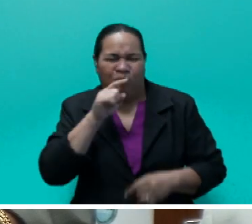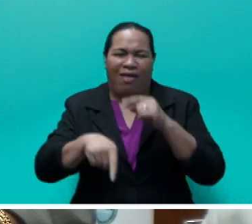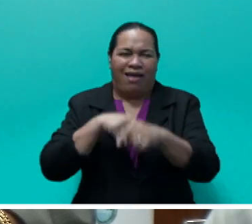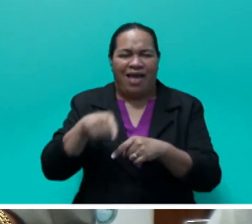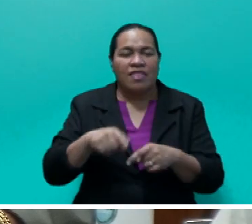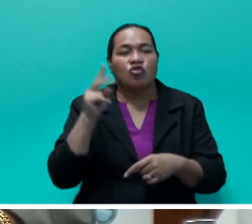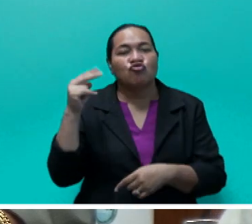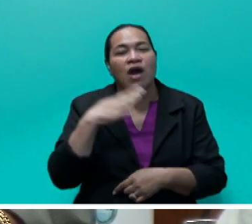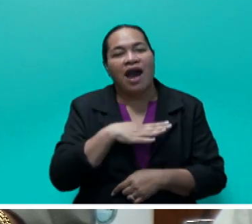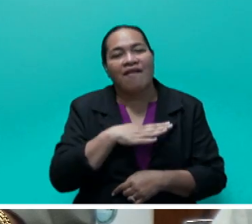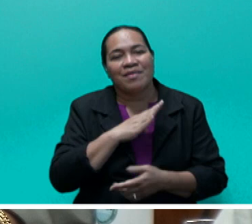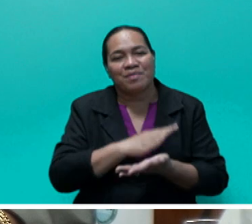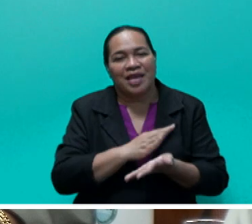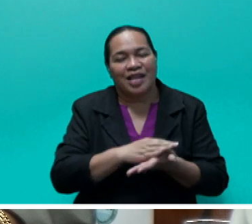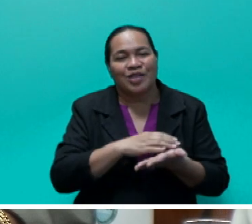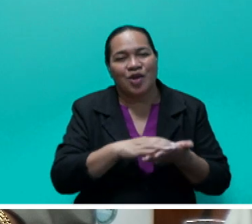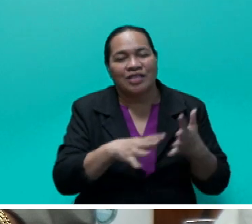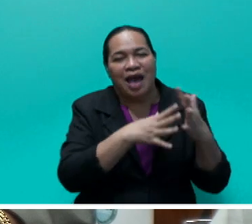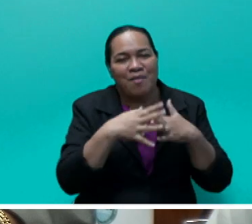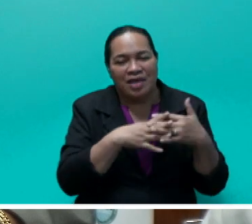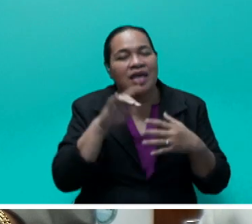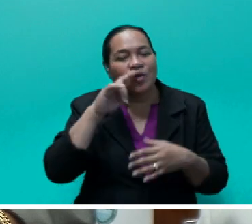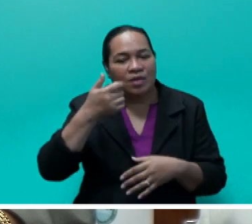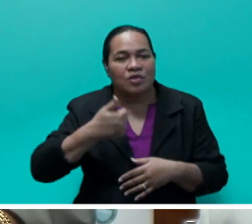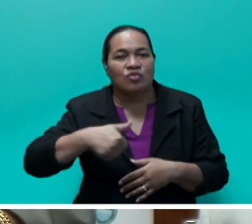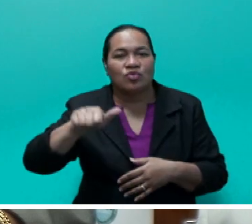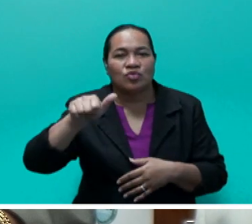US that will be